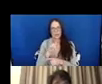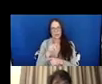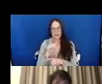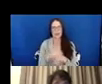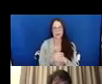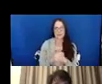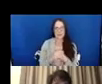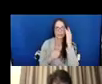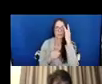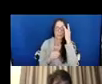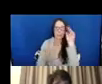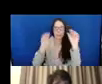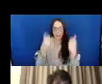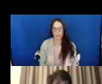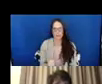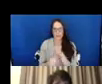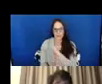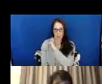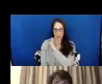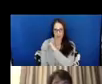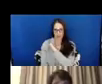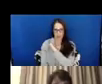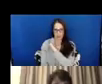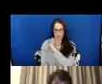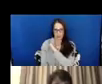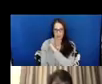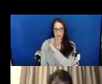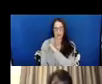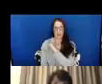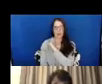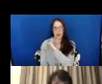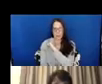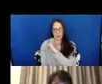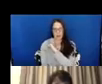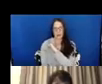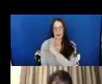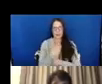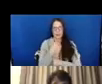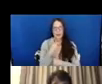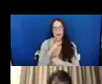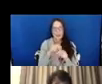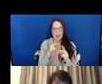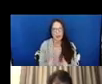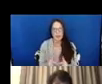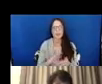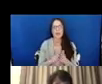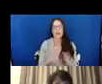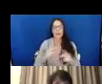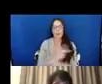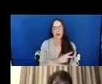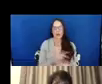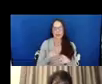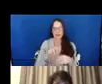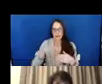Worsening poverty. Poverty plagued participants pre-pandemic, yet became even worse as a result of it.